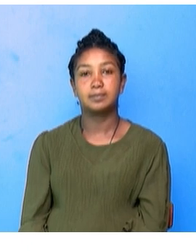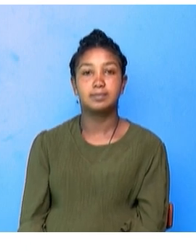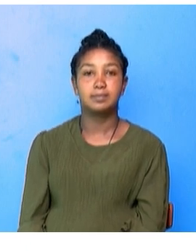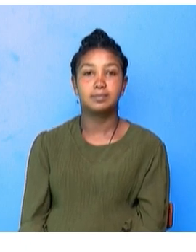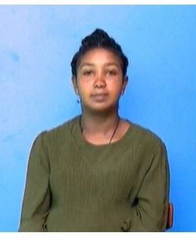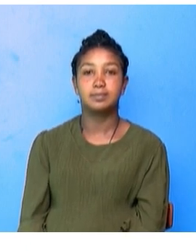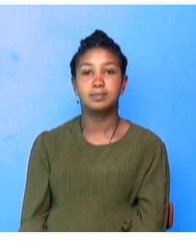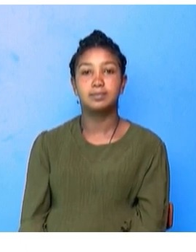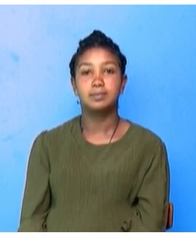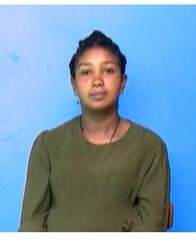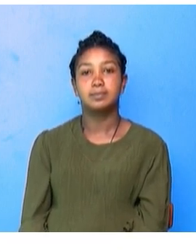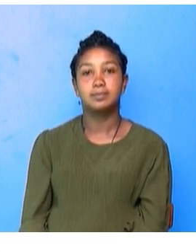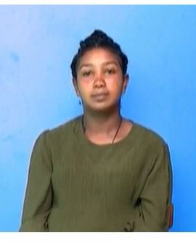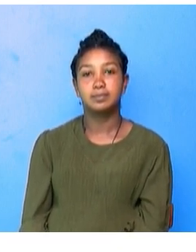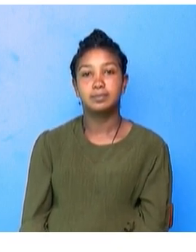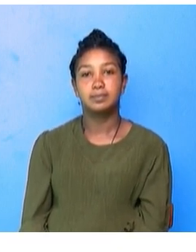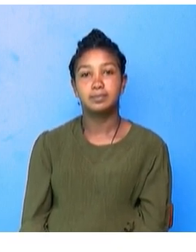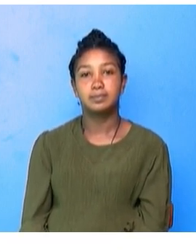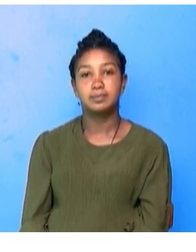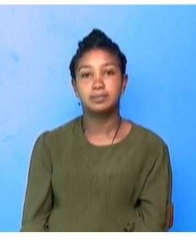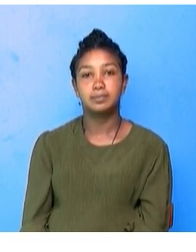Here is B column.